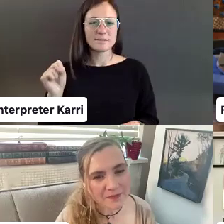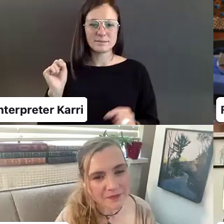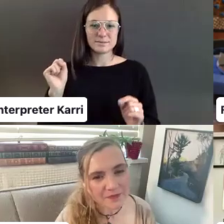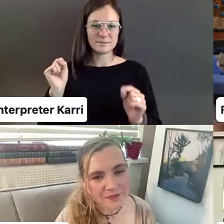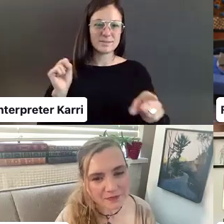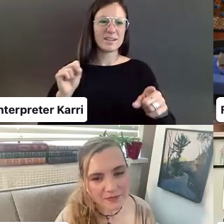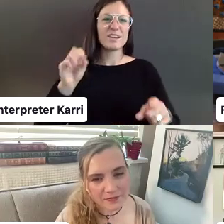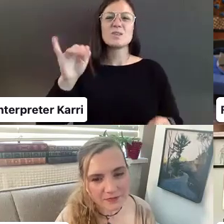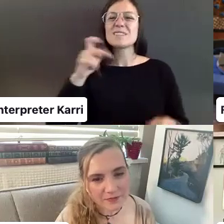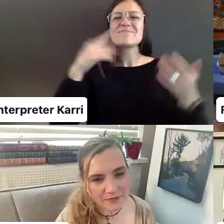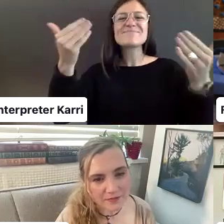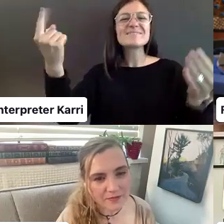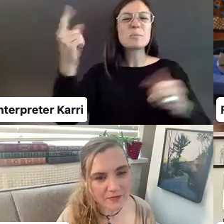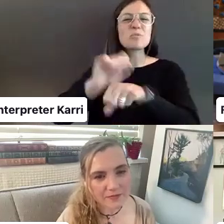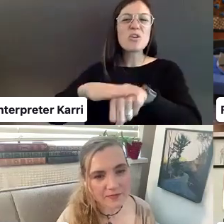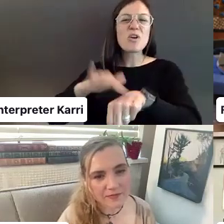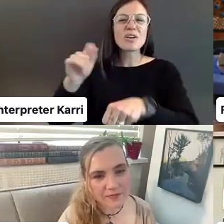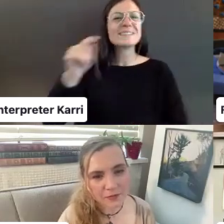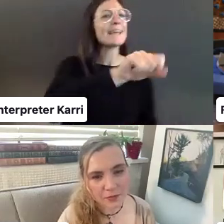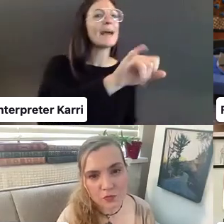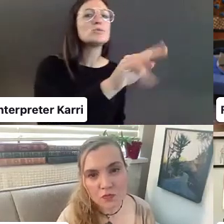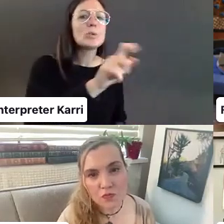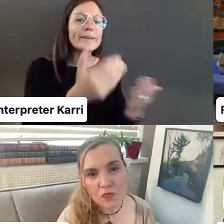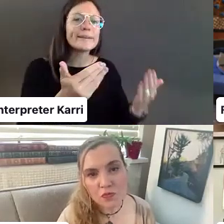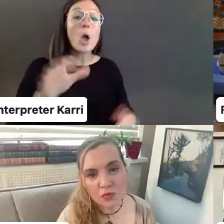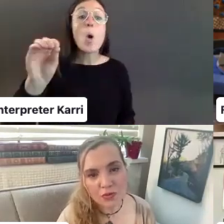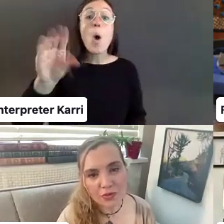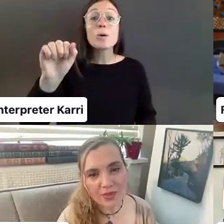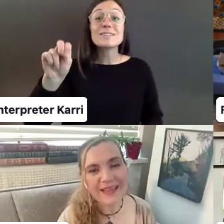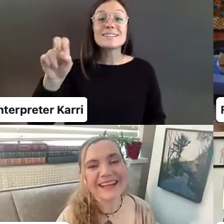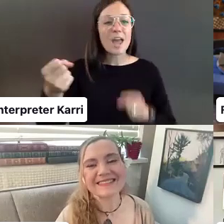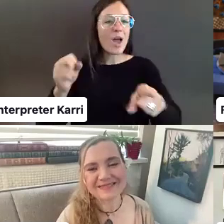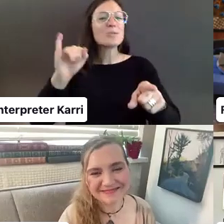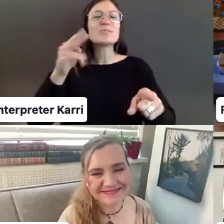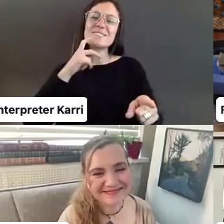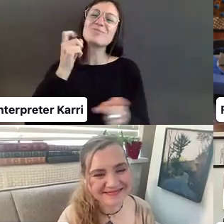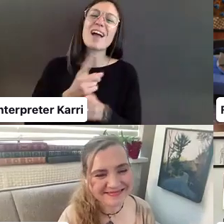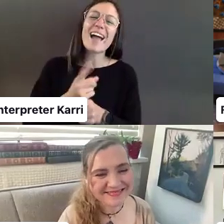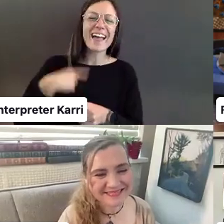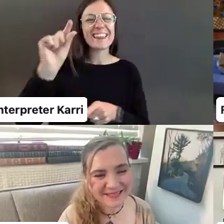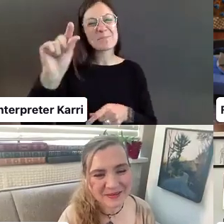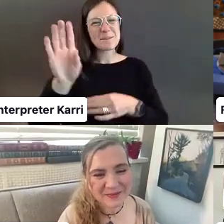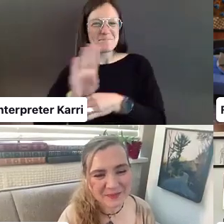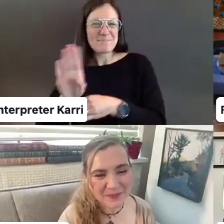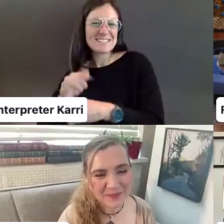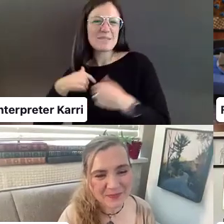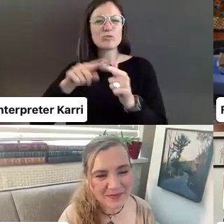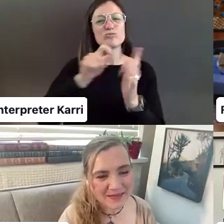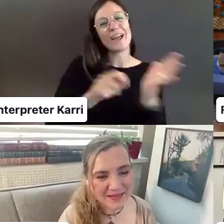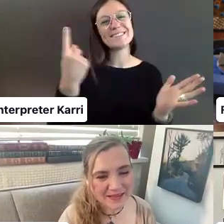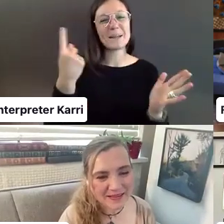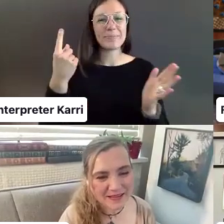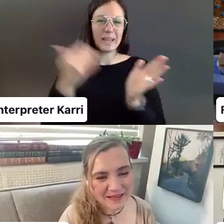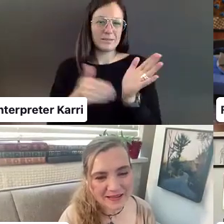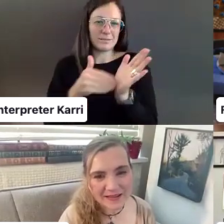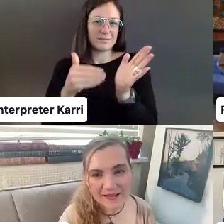on that. But for us. Yeah, Julie. Oh, yeah, it's Someone Ocean's needs to get on that. Yeah, you know what? I'm Julie, busy. write I'm busy that. trying to Let's write go. something over and over